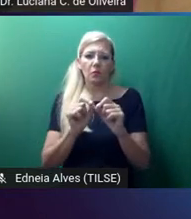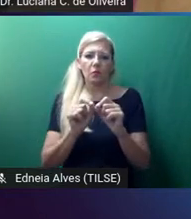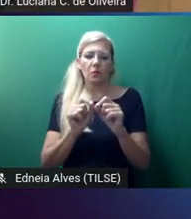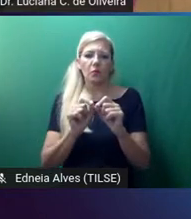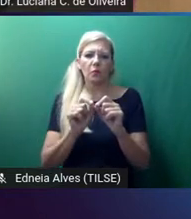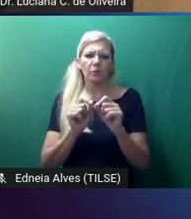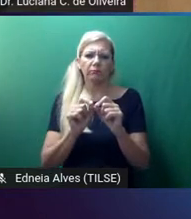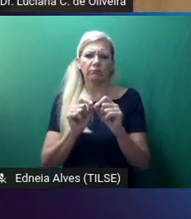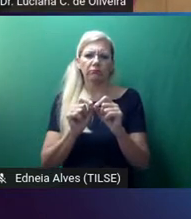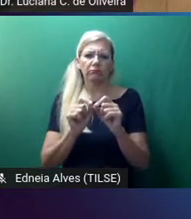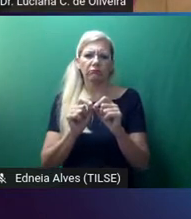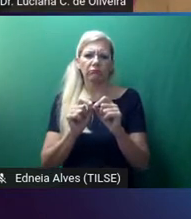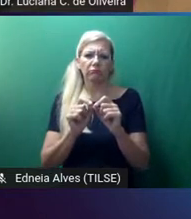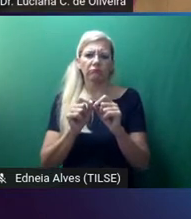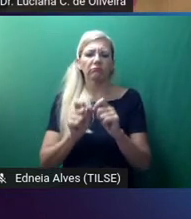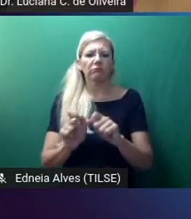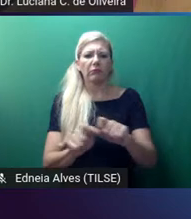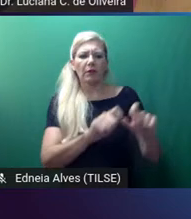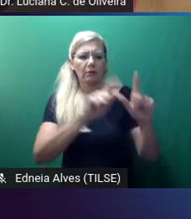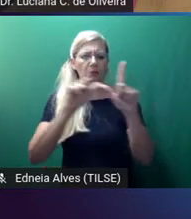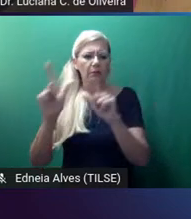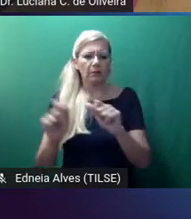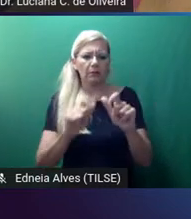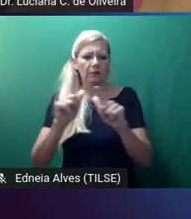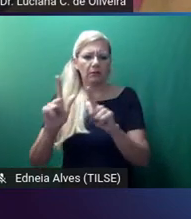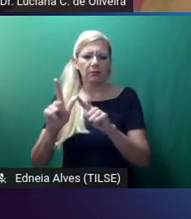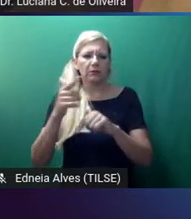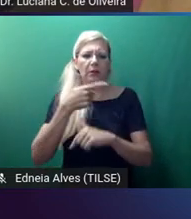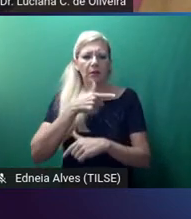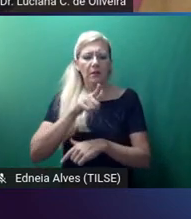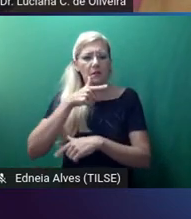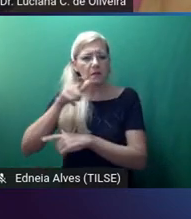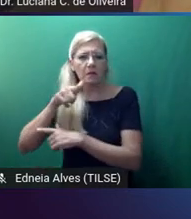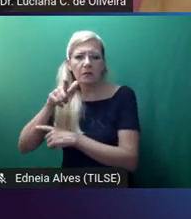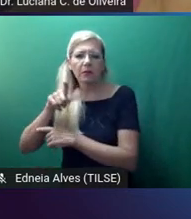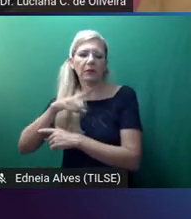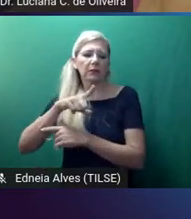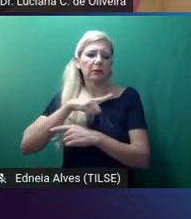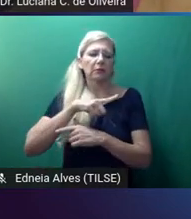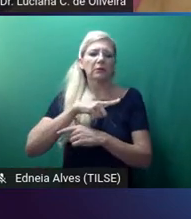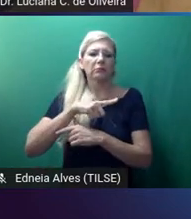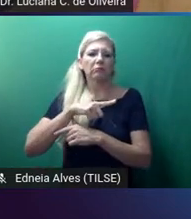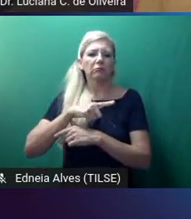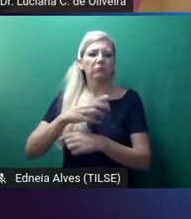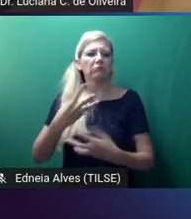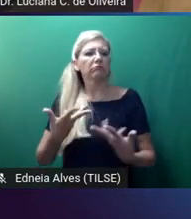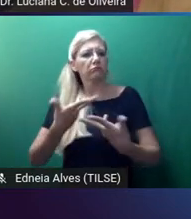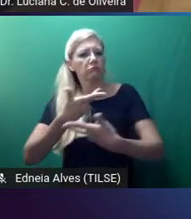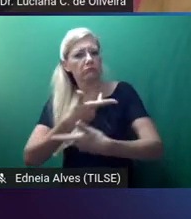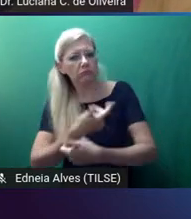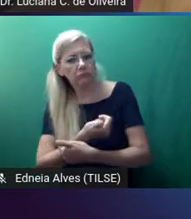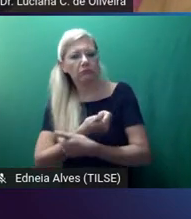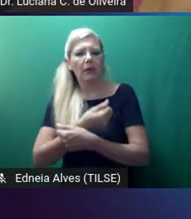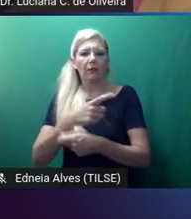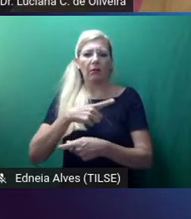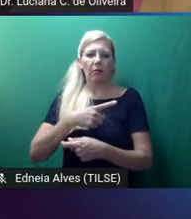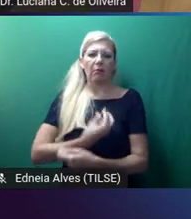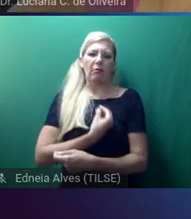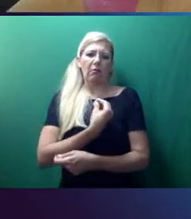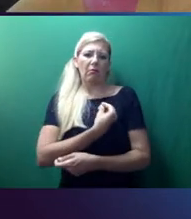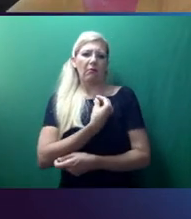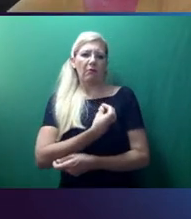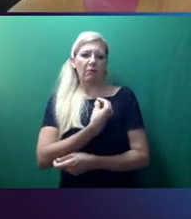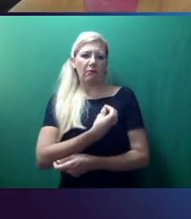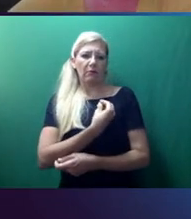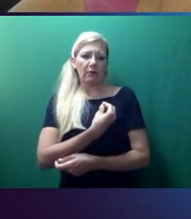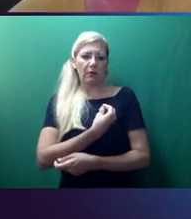to develop monolingual competence a second time around in life. And that's what